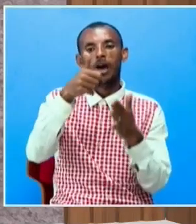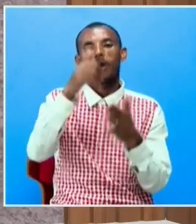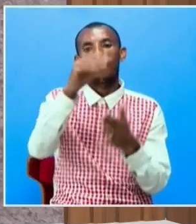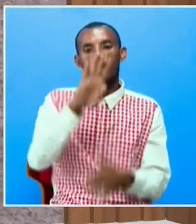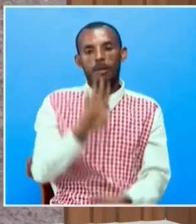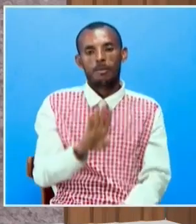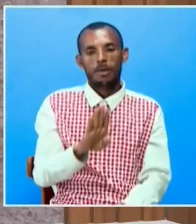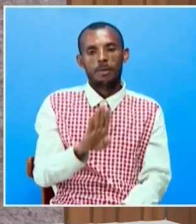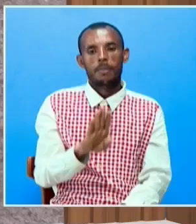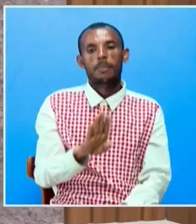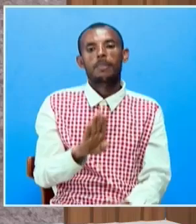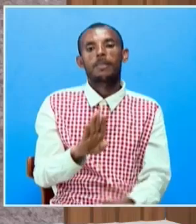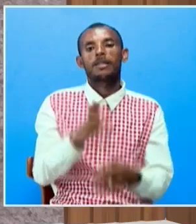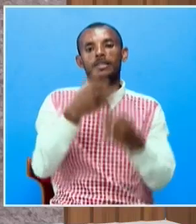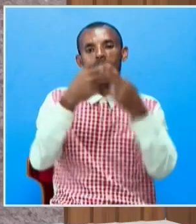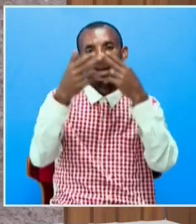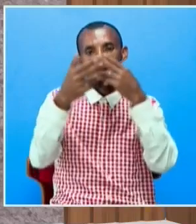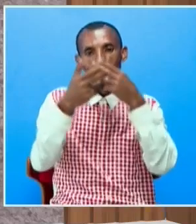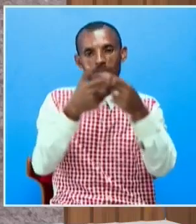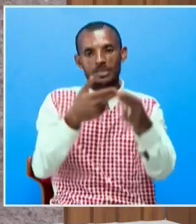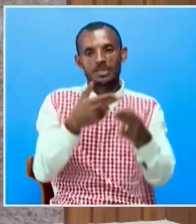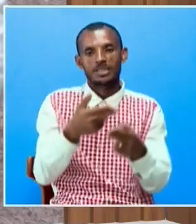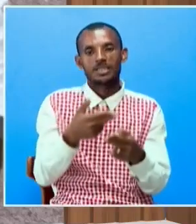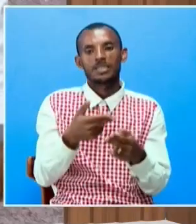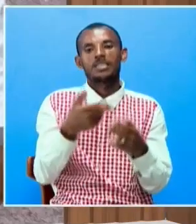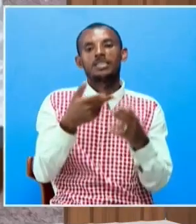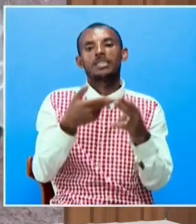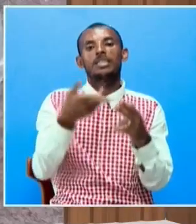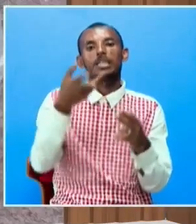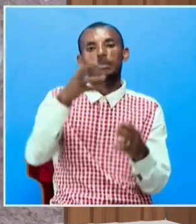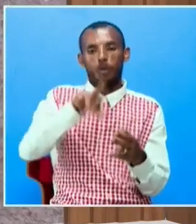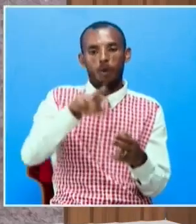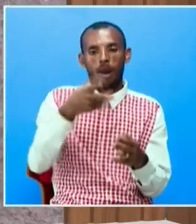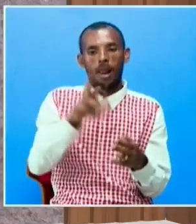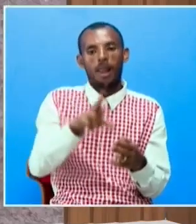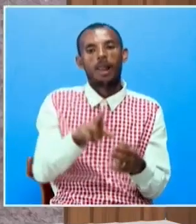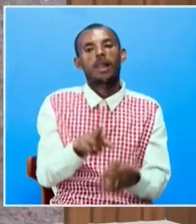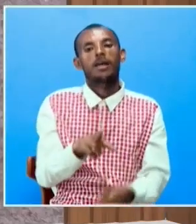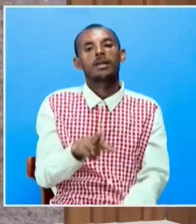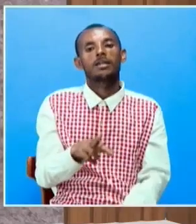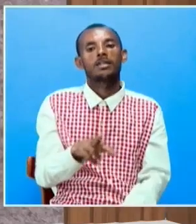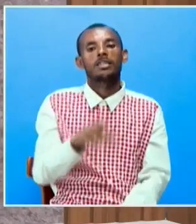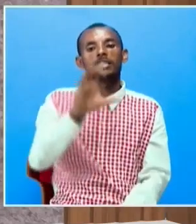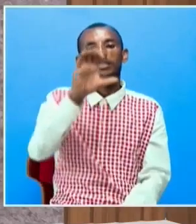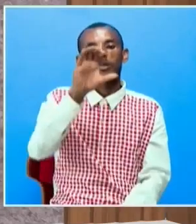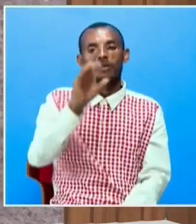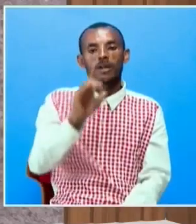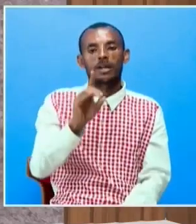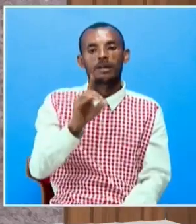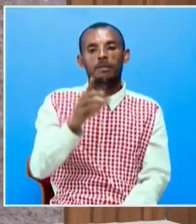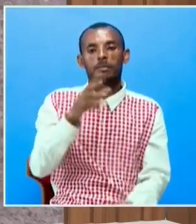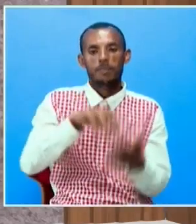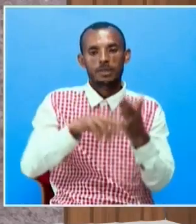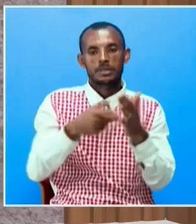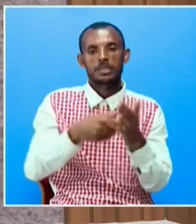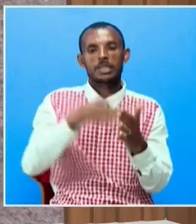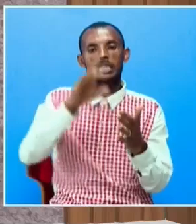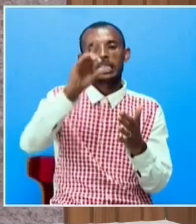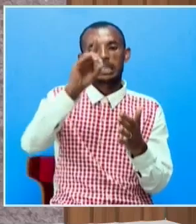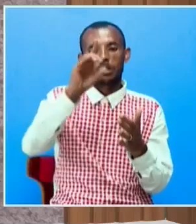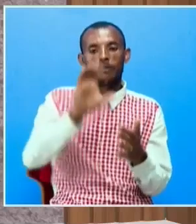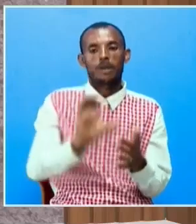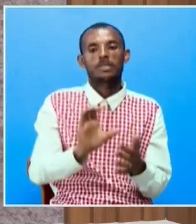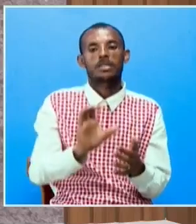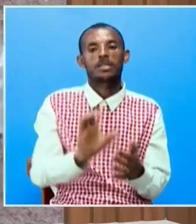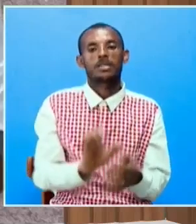B times the reciprocal of the divisor, C over D. It becomes D over C, and